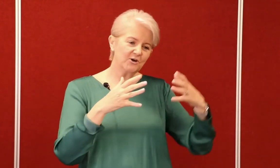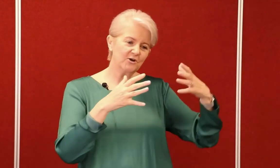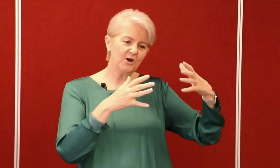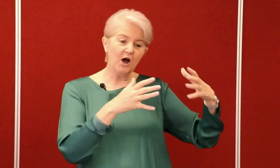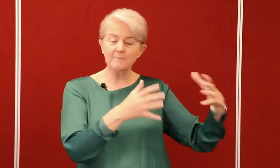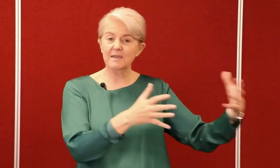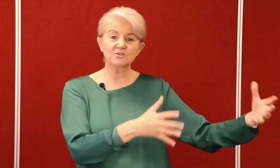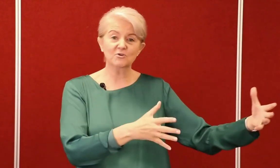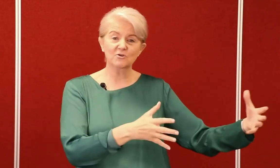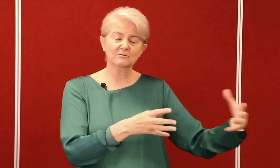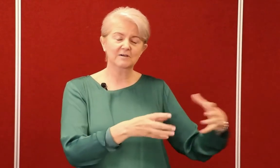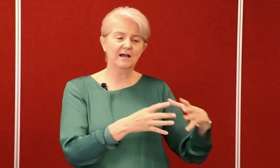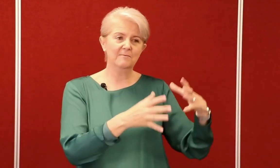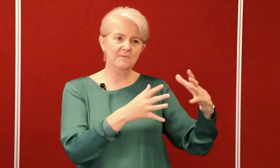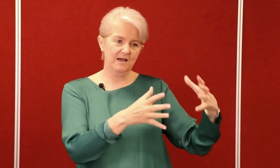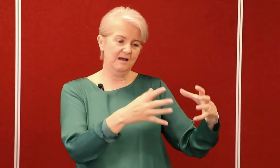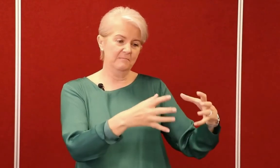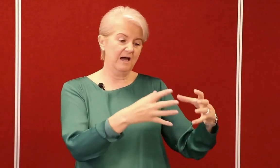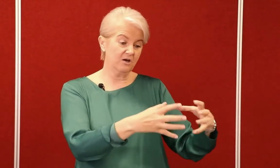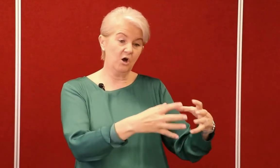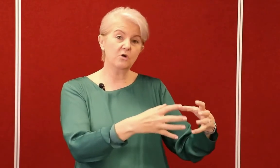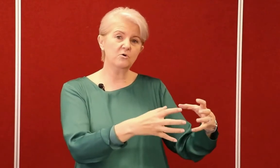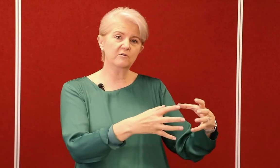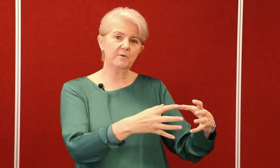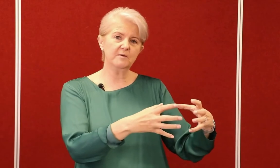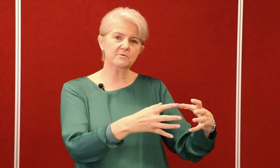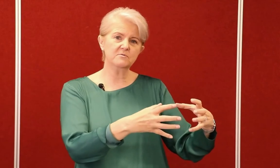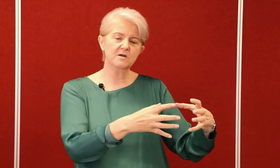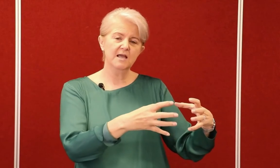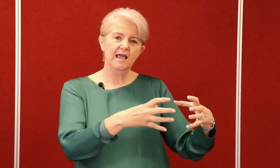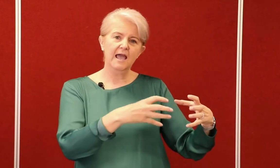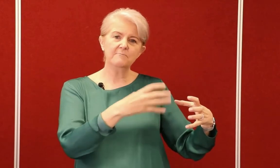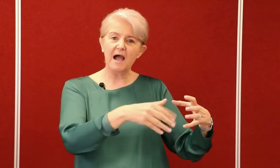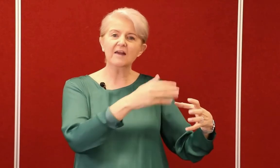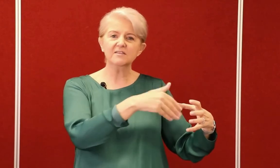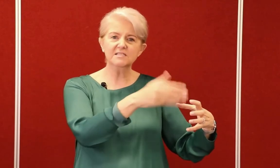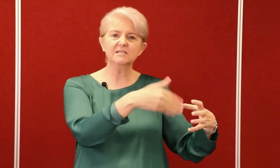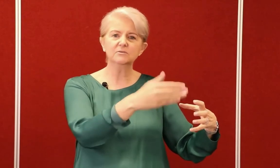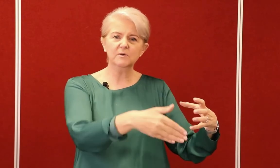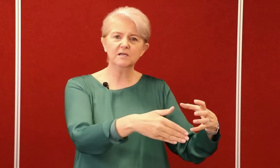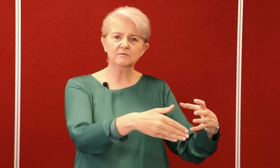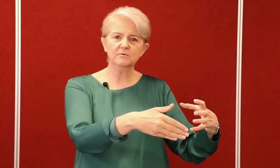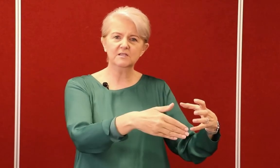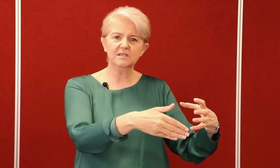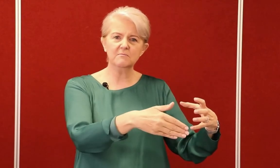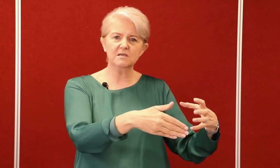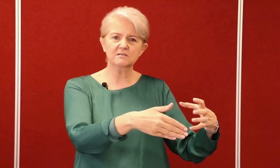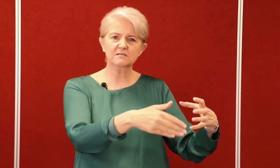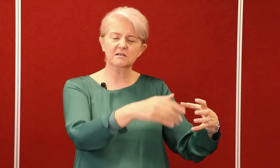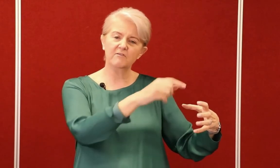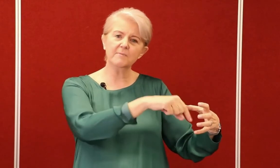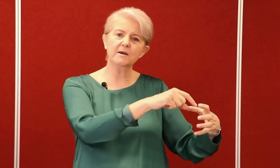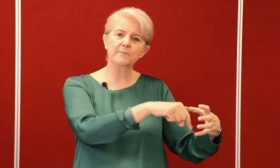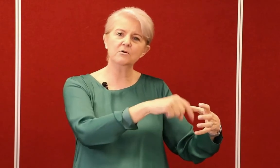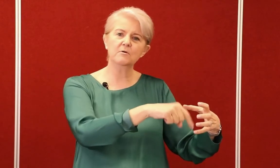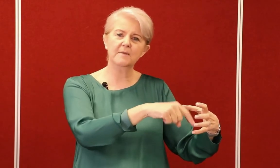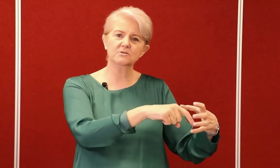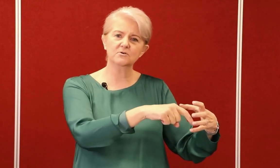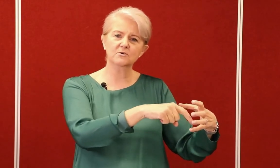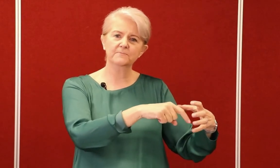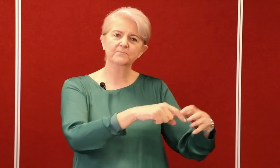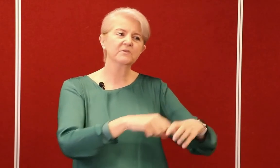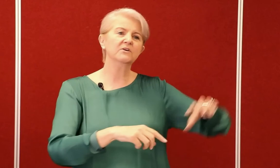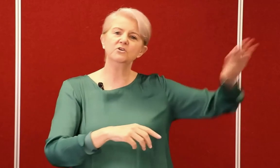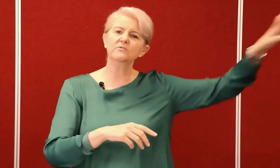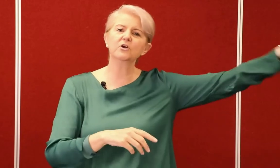So I mentor a cohort of people, and part of the deal with them is that if I'm going to be your